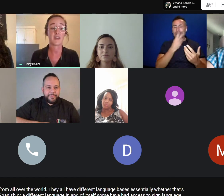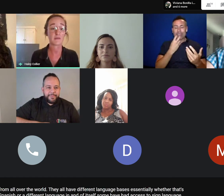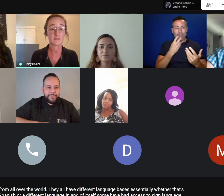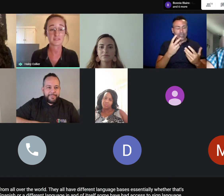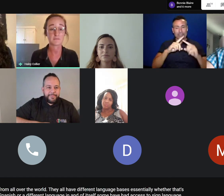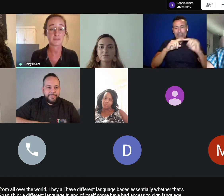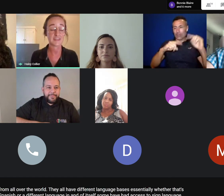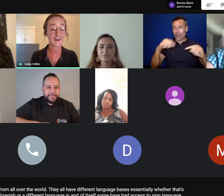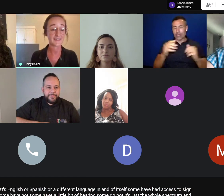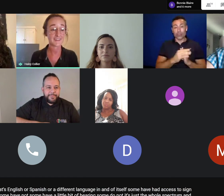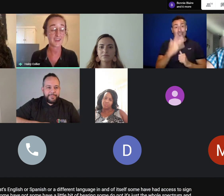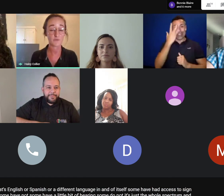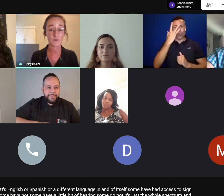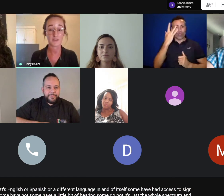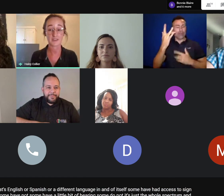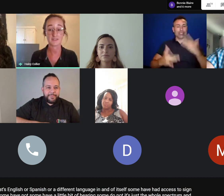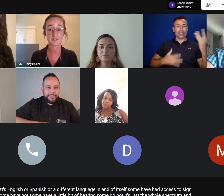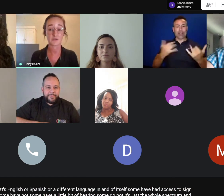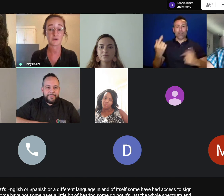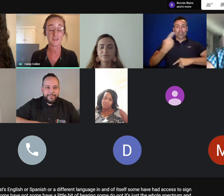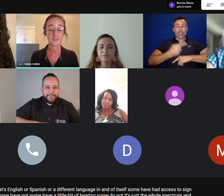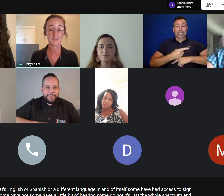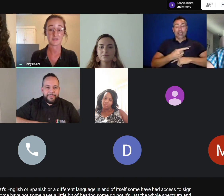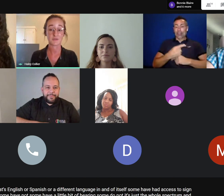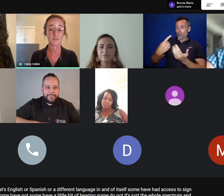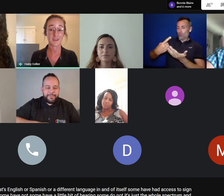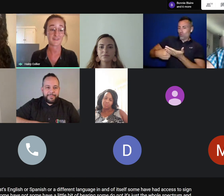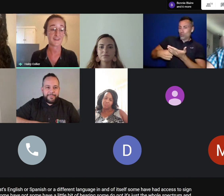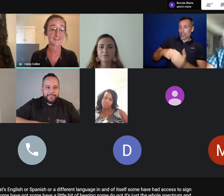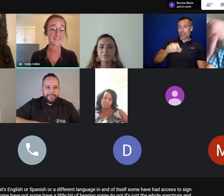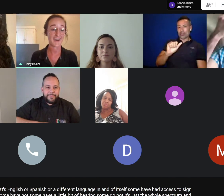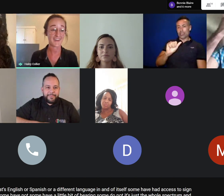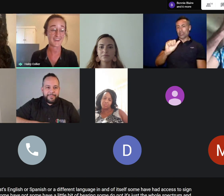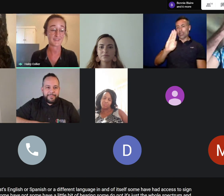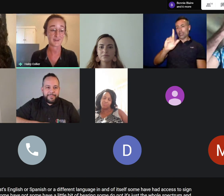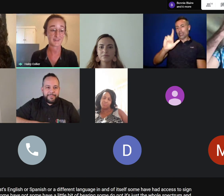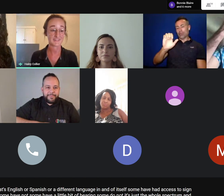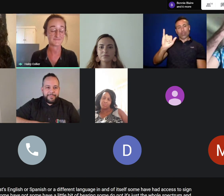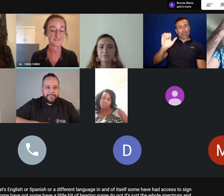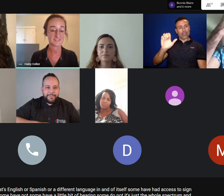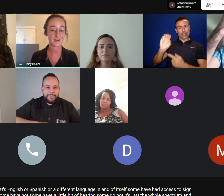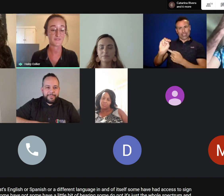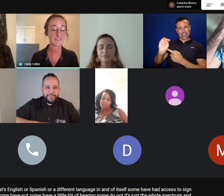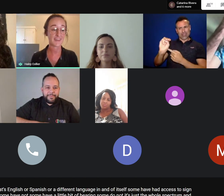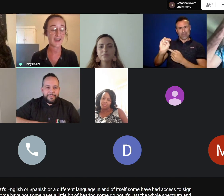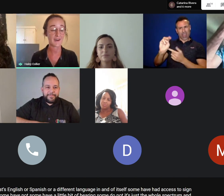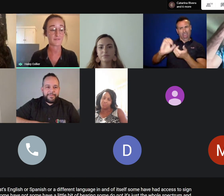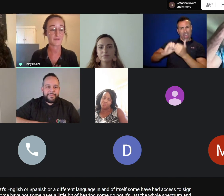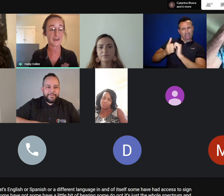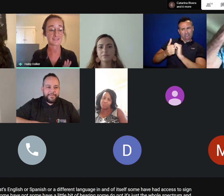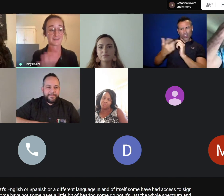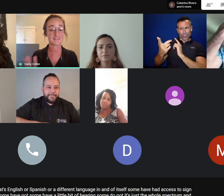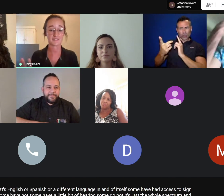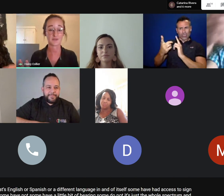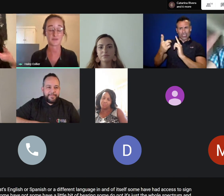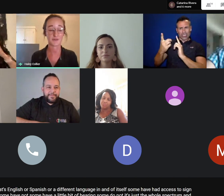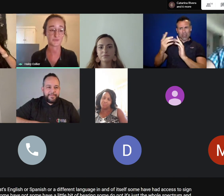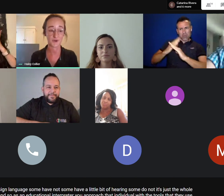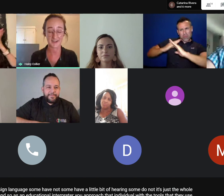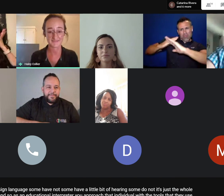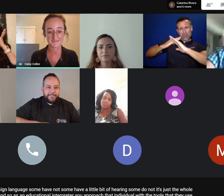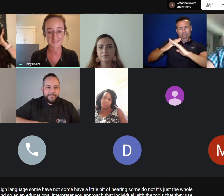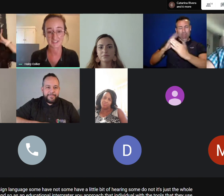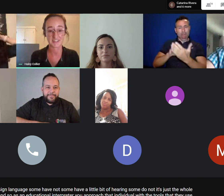of the ableism mentality and what we can do to counteract that and learn. So with that, I will pass it